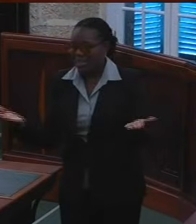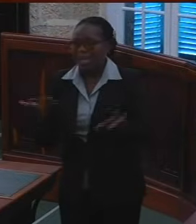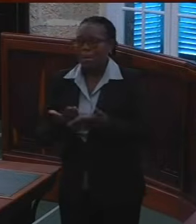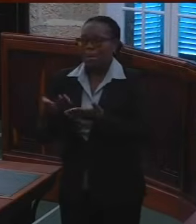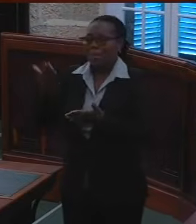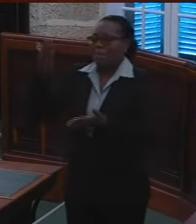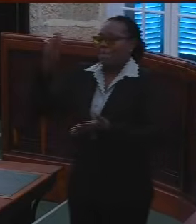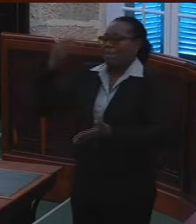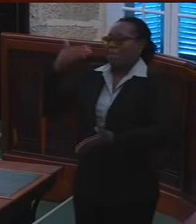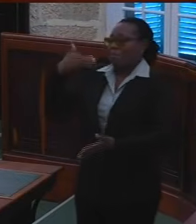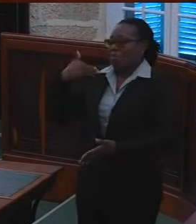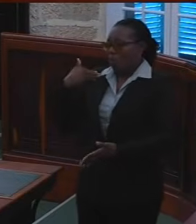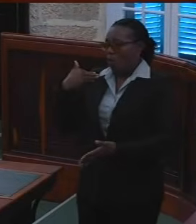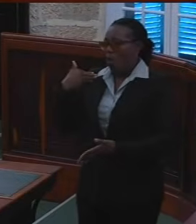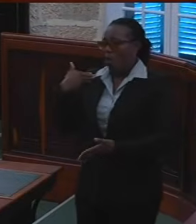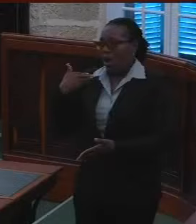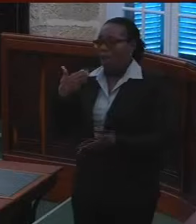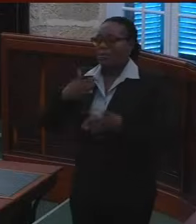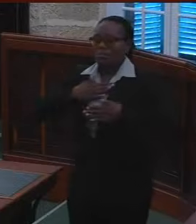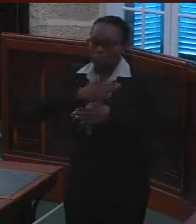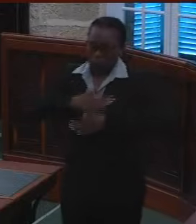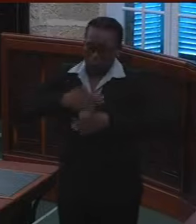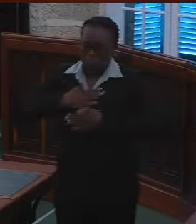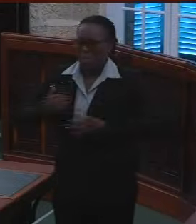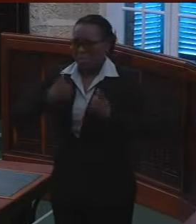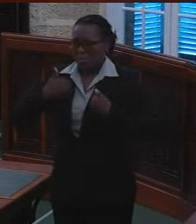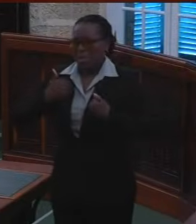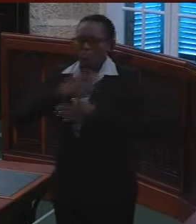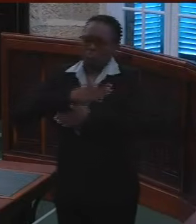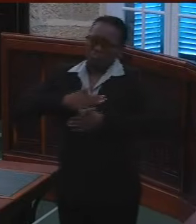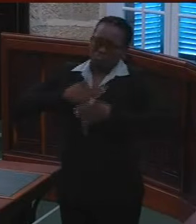able to enjoy in their youth.